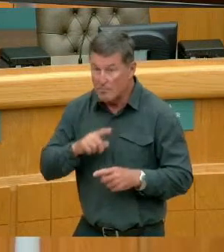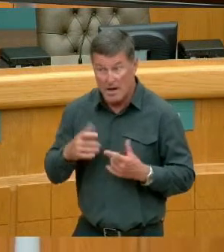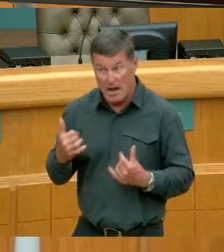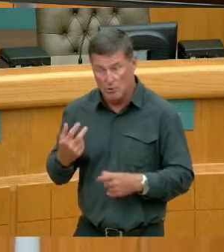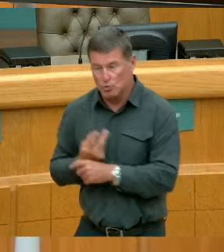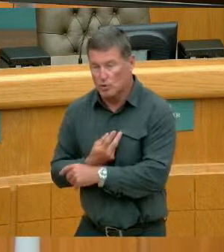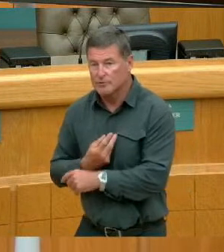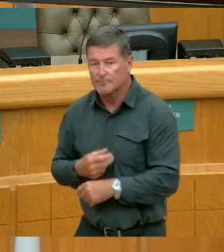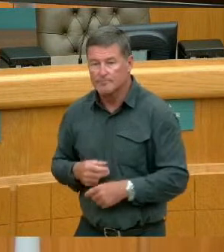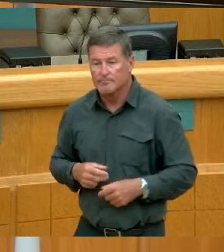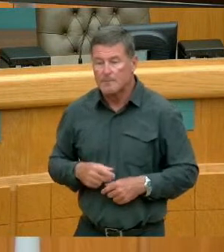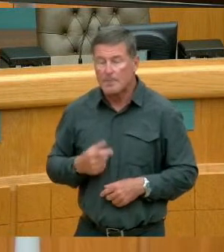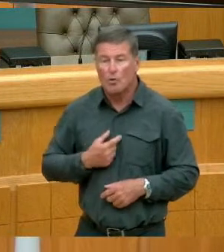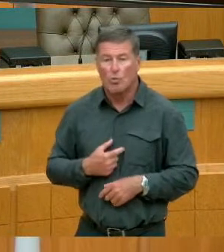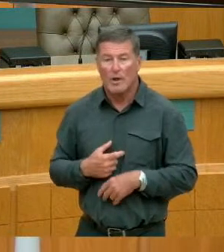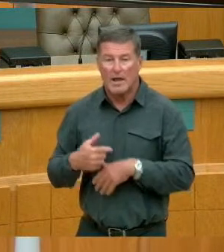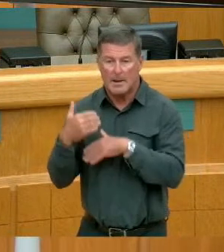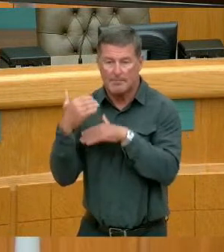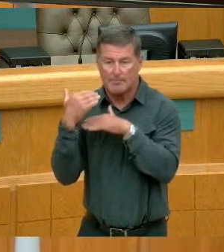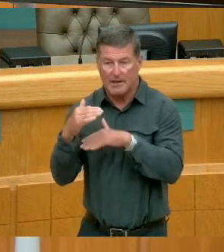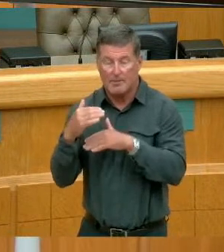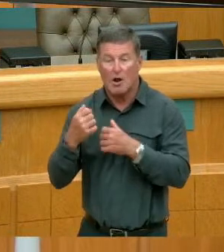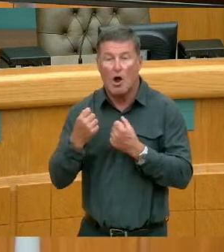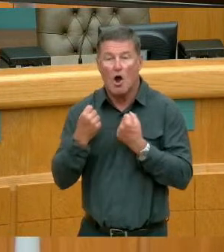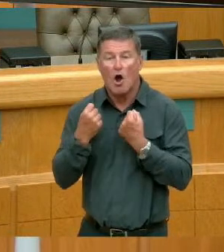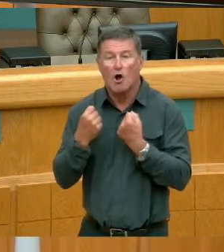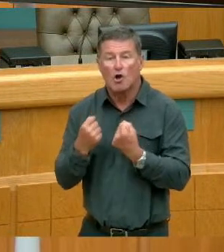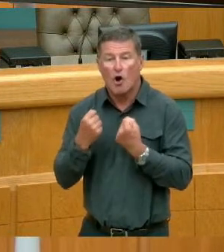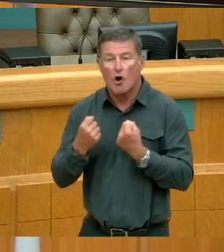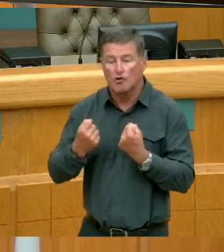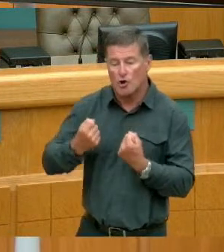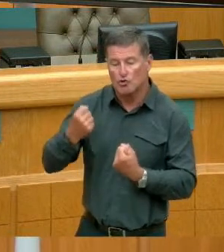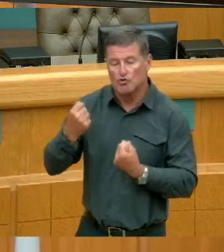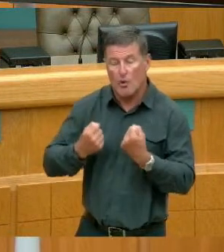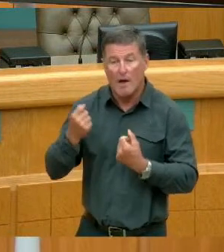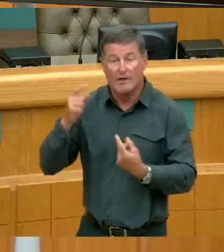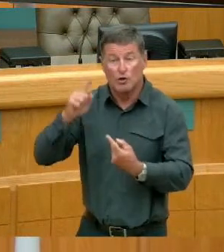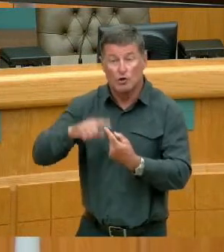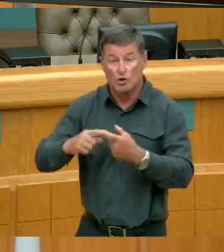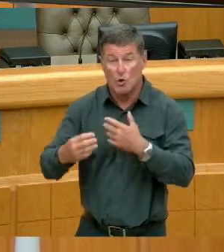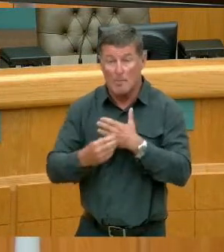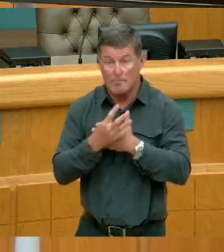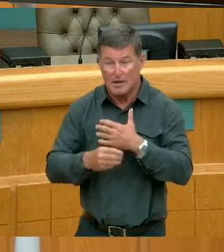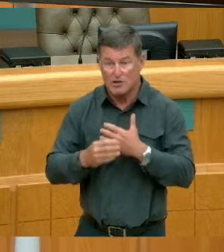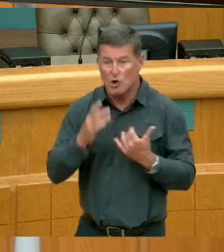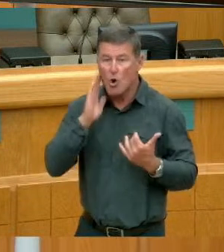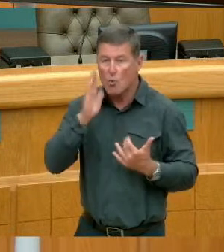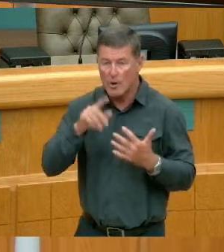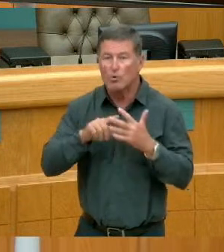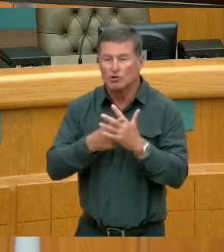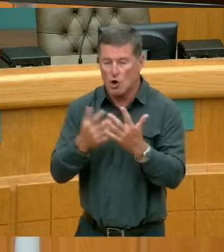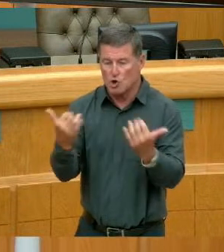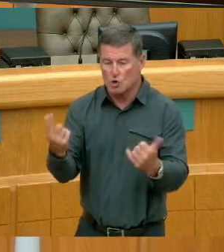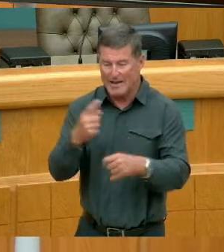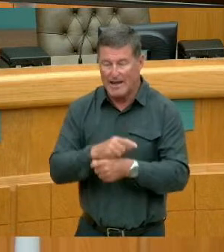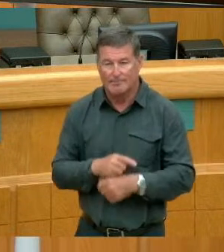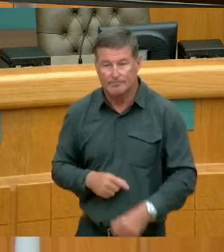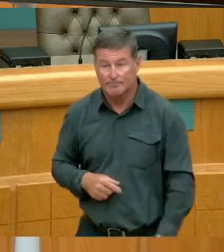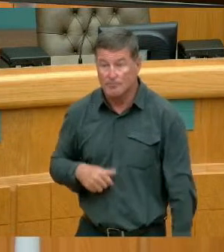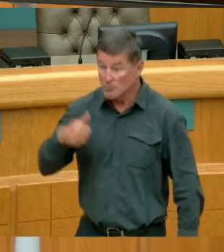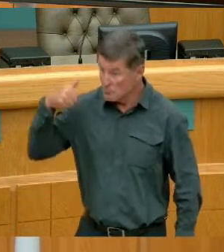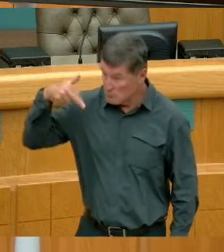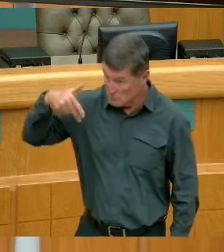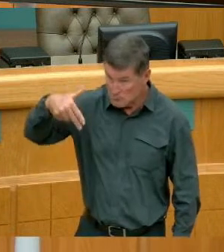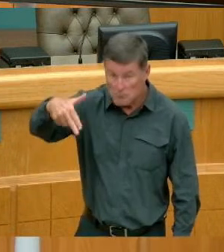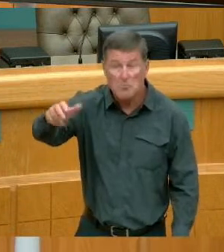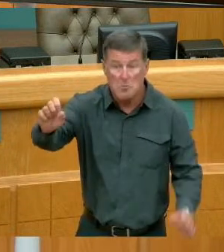we prohibited vehicular traffic to our beaches, and we're going to do so again today. Pedestrian